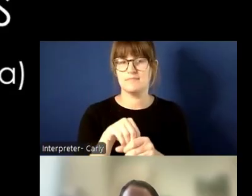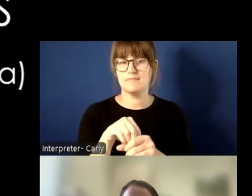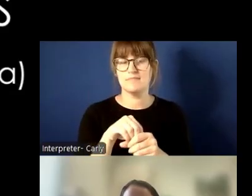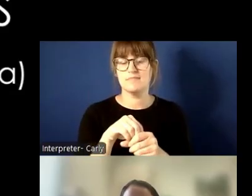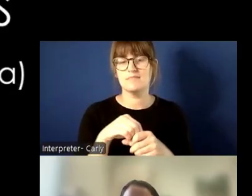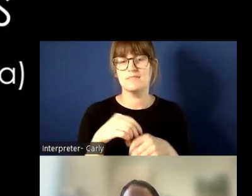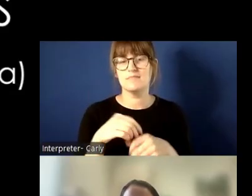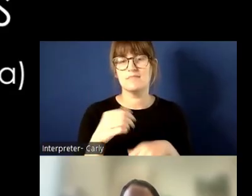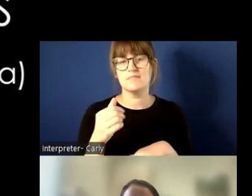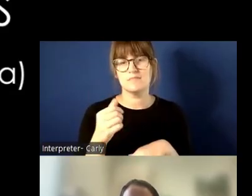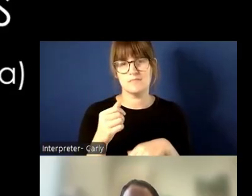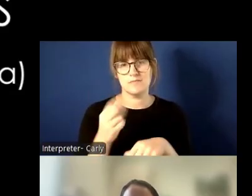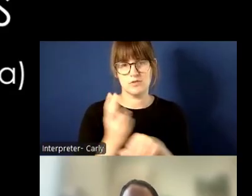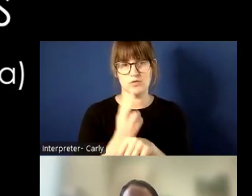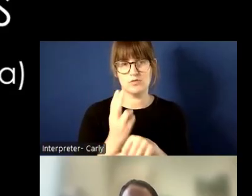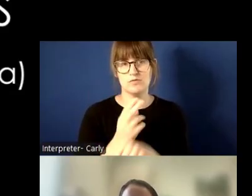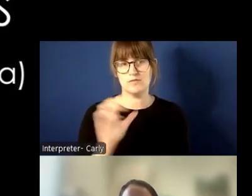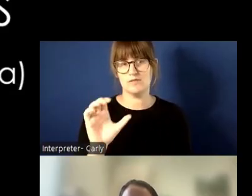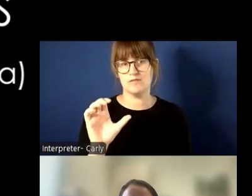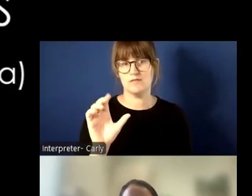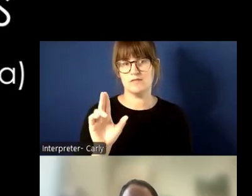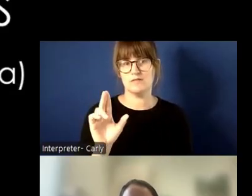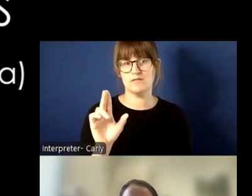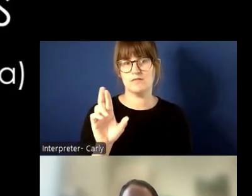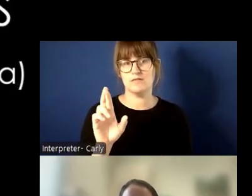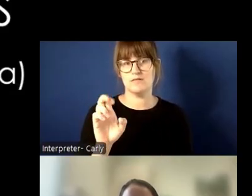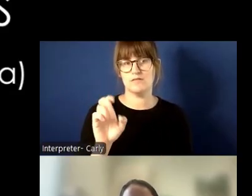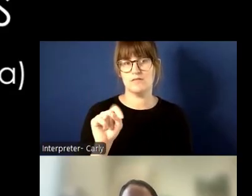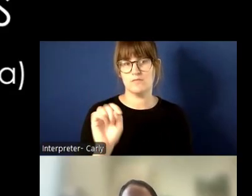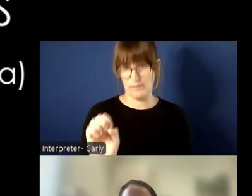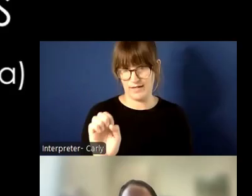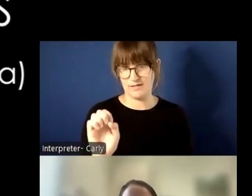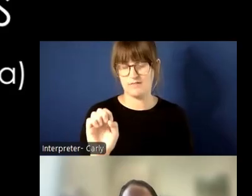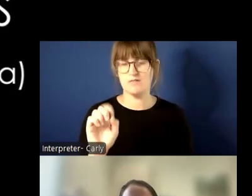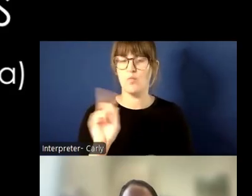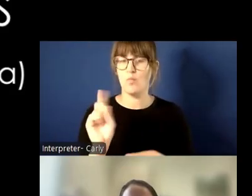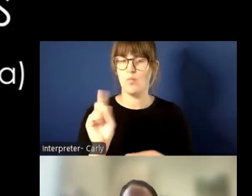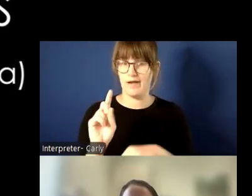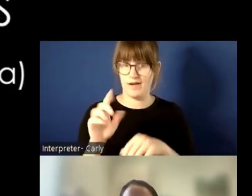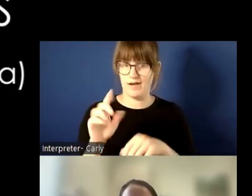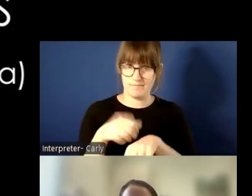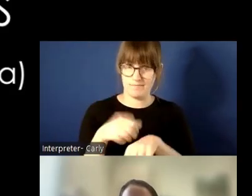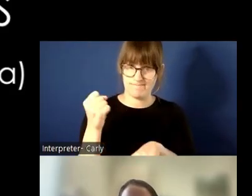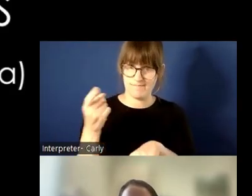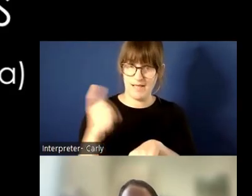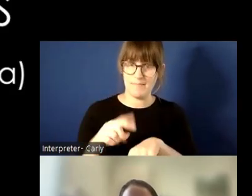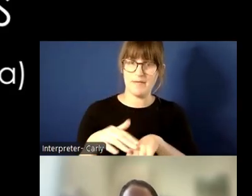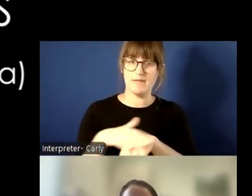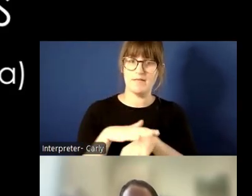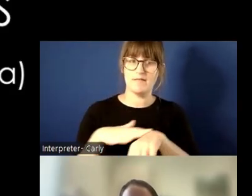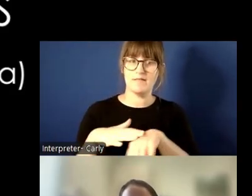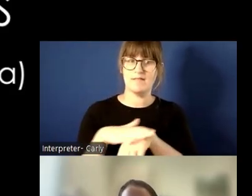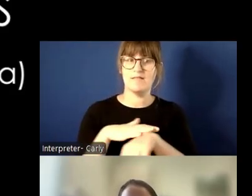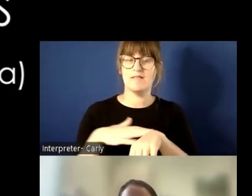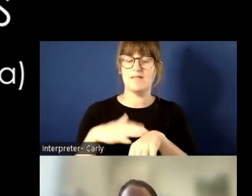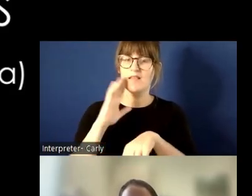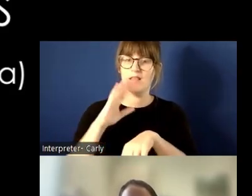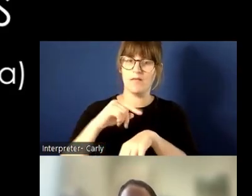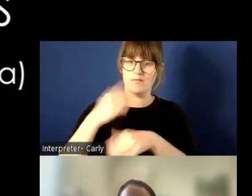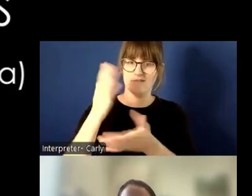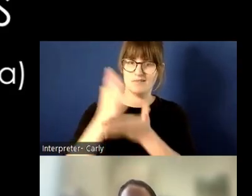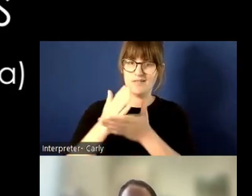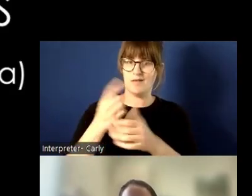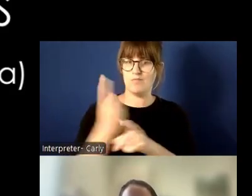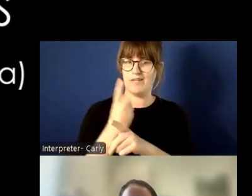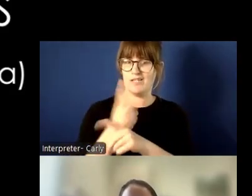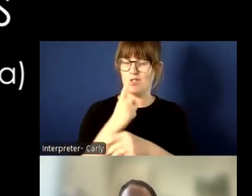rounds of using a curette to scrape the base of where you did the biopsy, and then electrocautery to basically stop the normal bleeding.